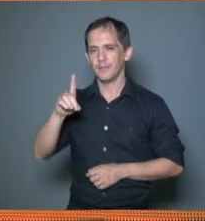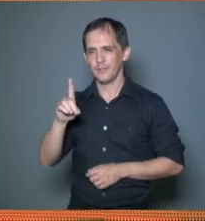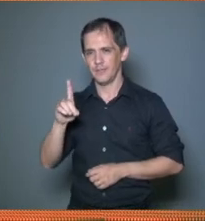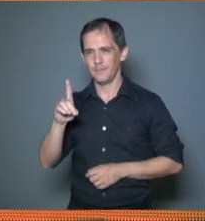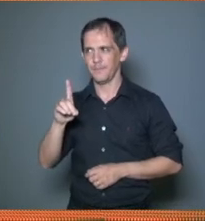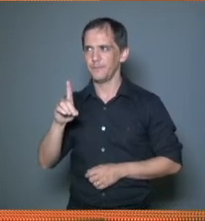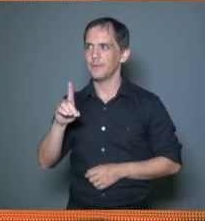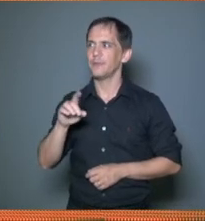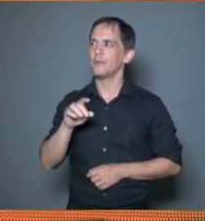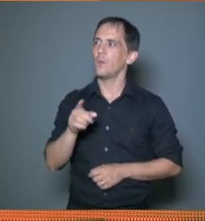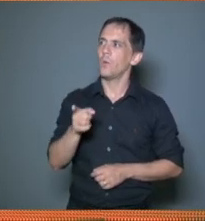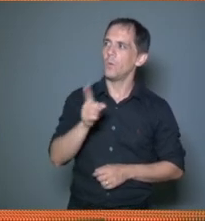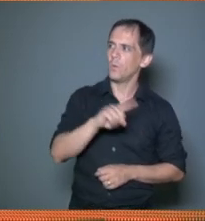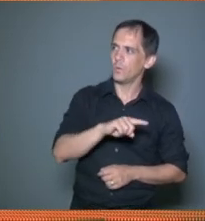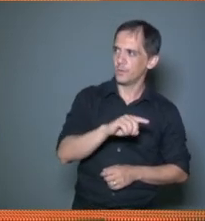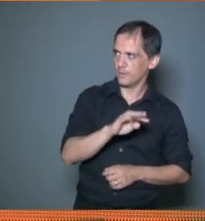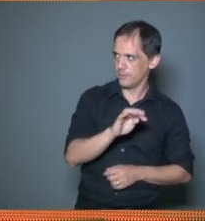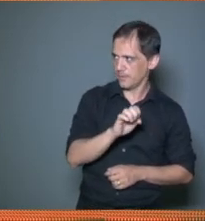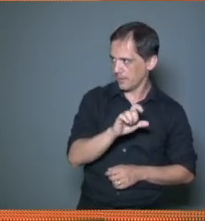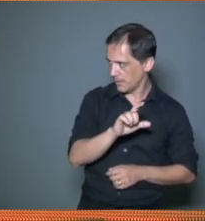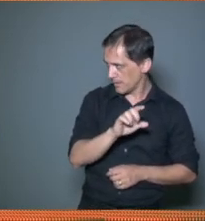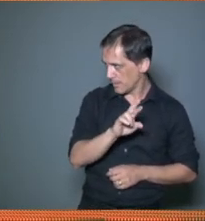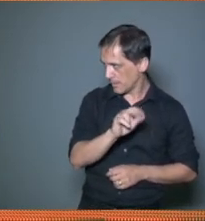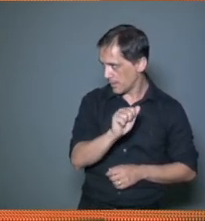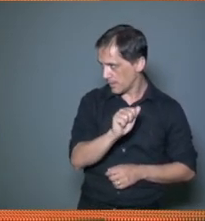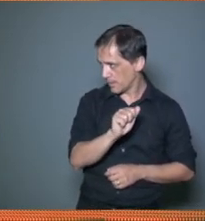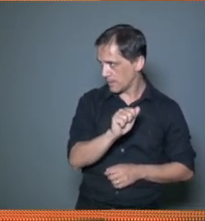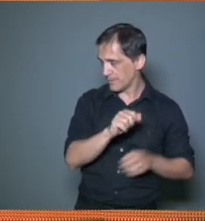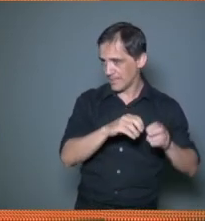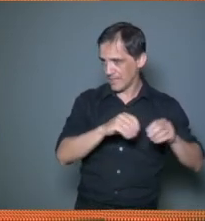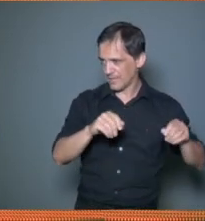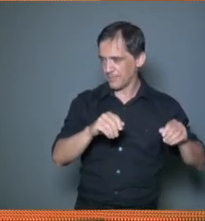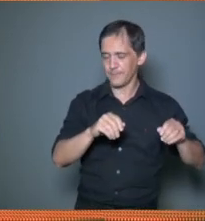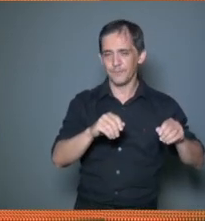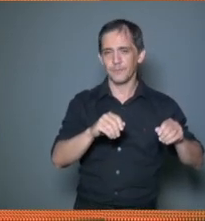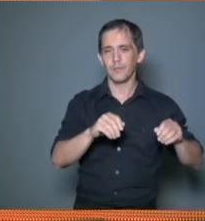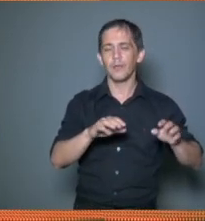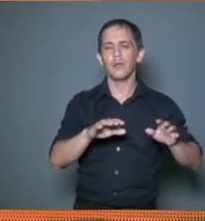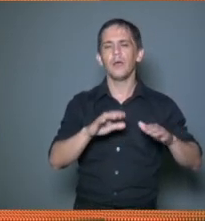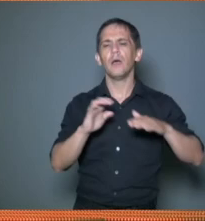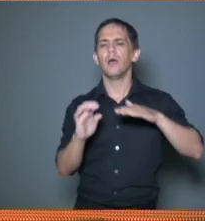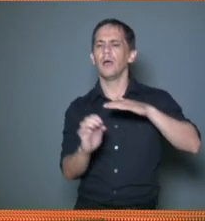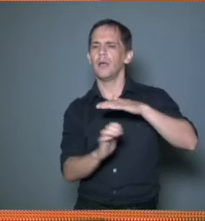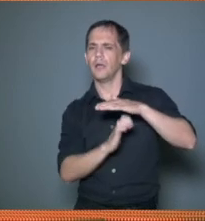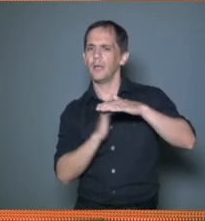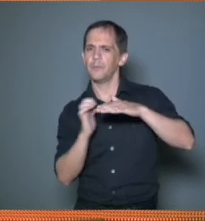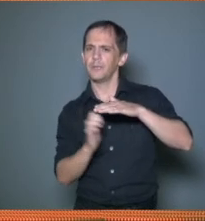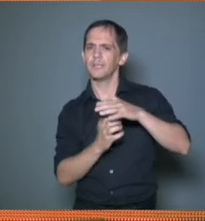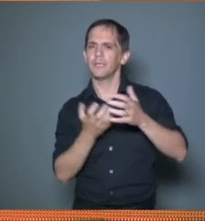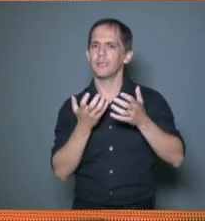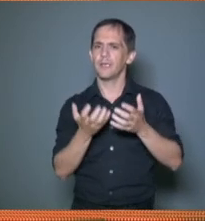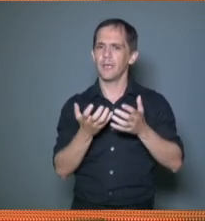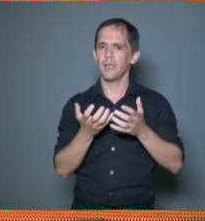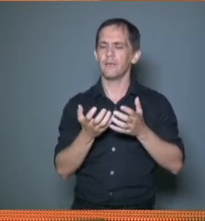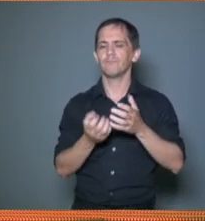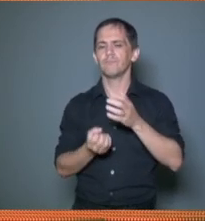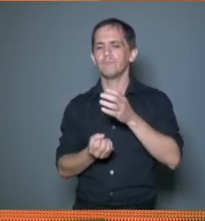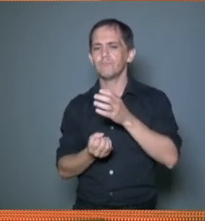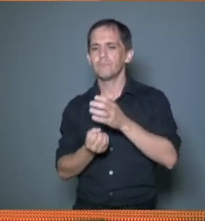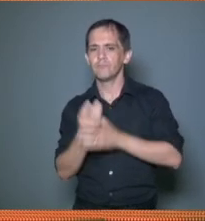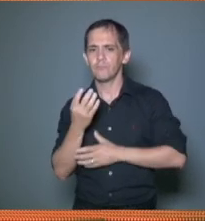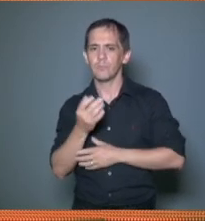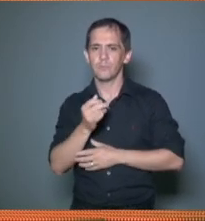synergies about your internal research and development and the investments in venture capital, do you intend to